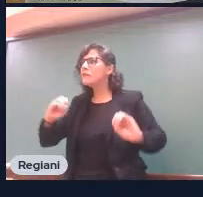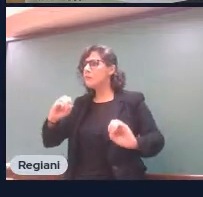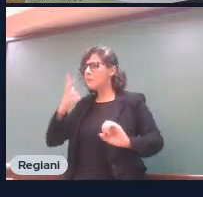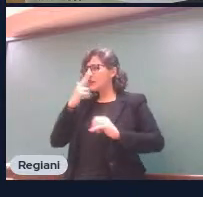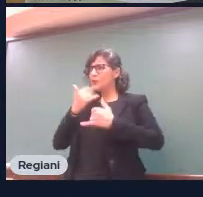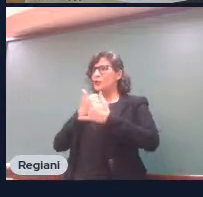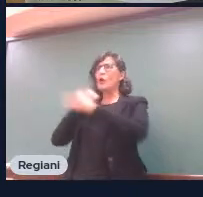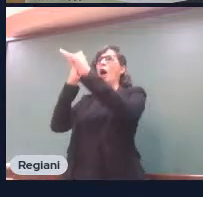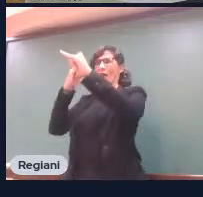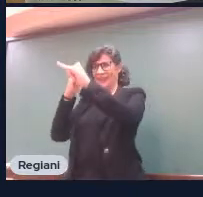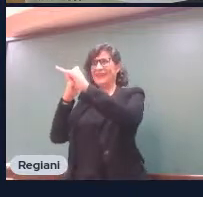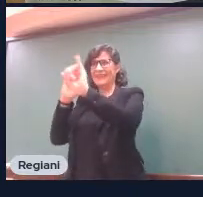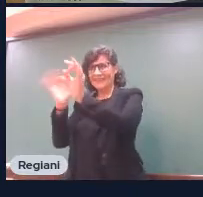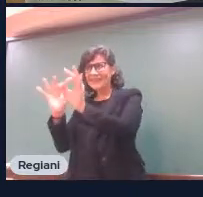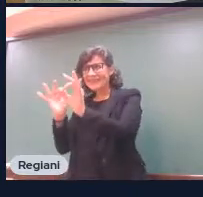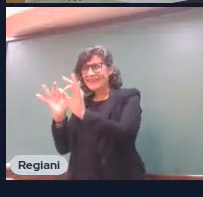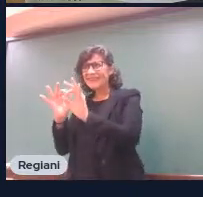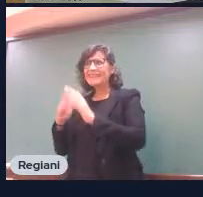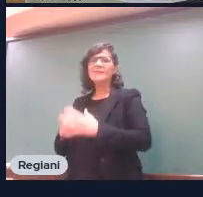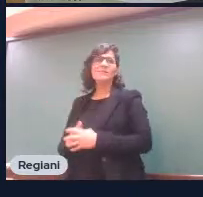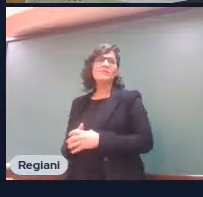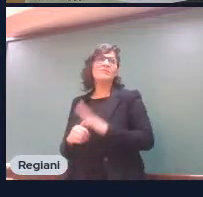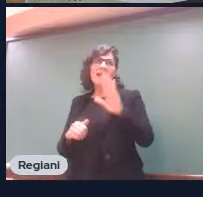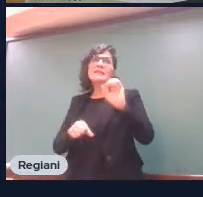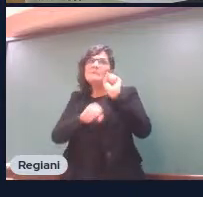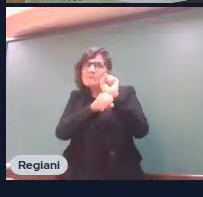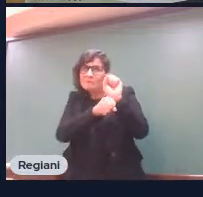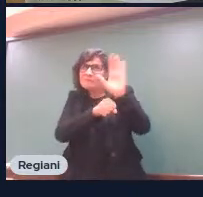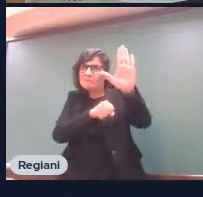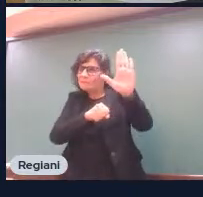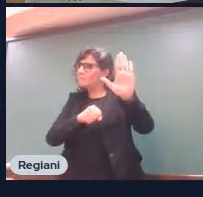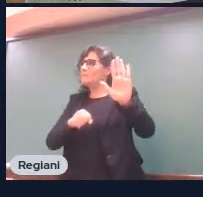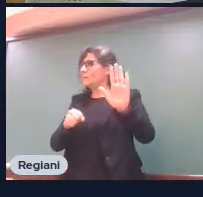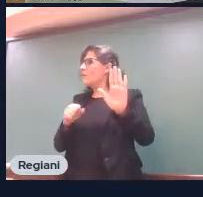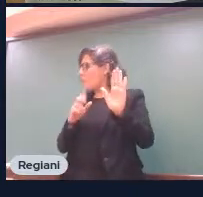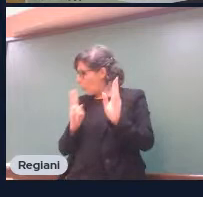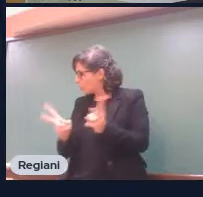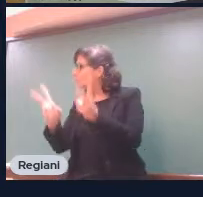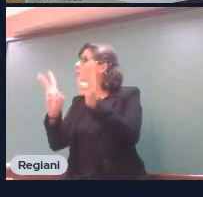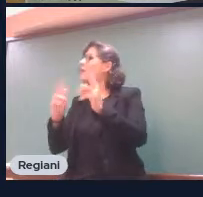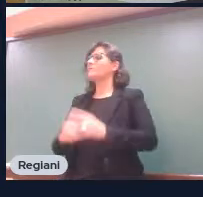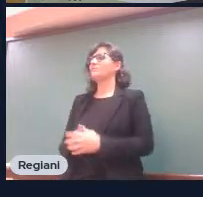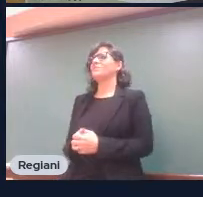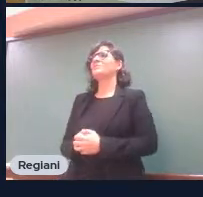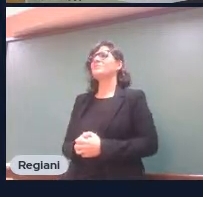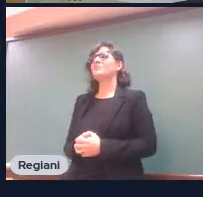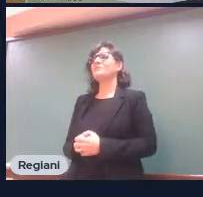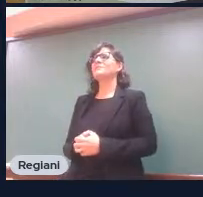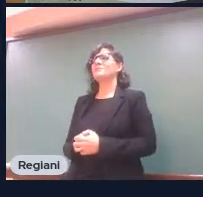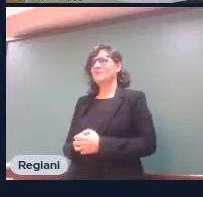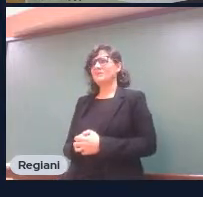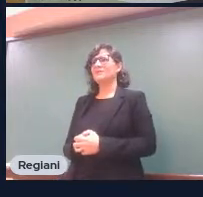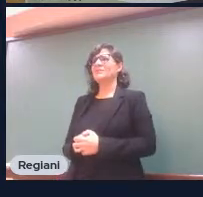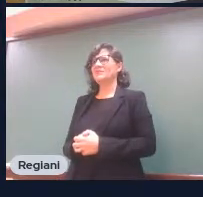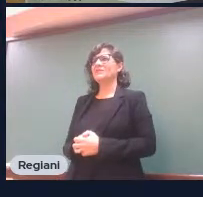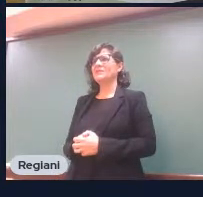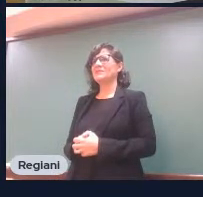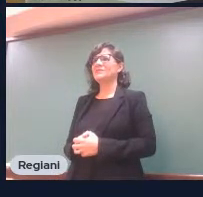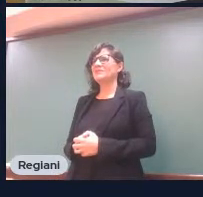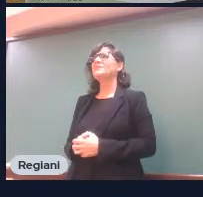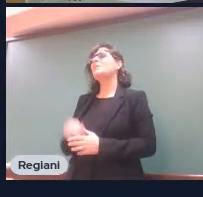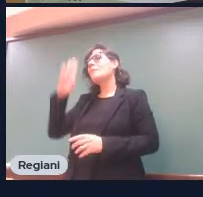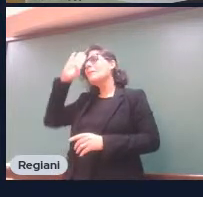Let's quieten. We have a lot more to cover. Research into dictionary use as